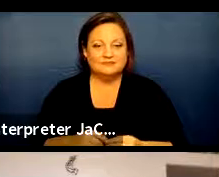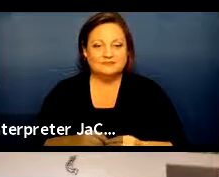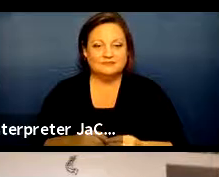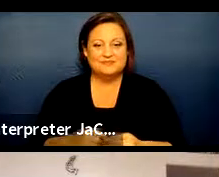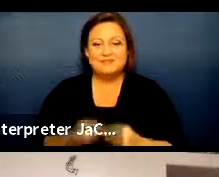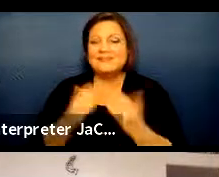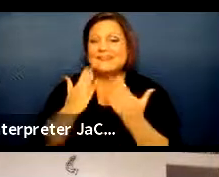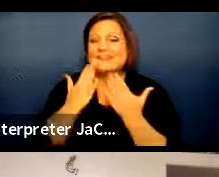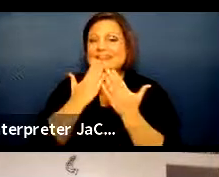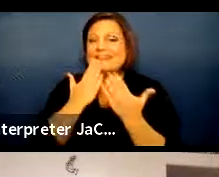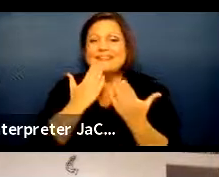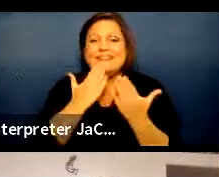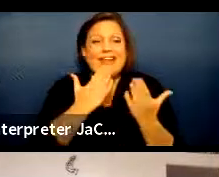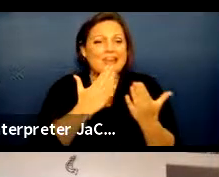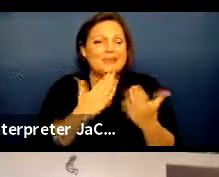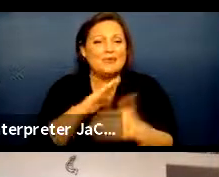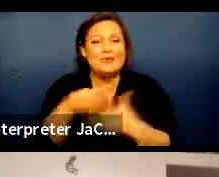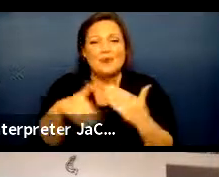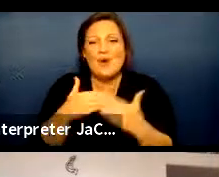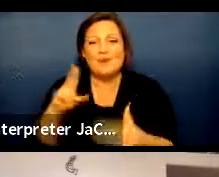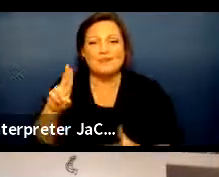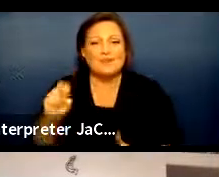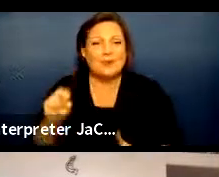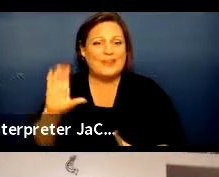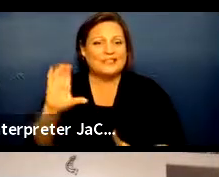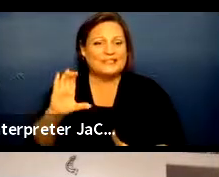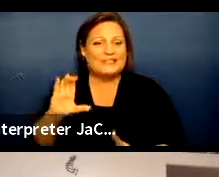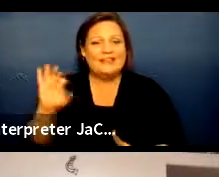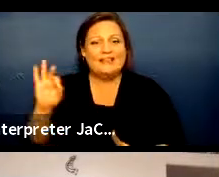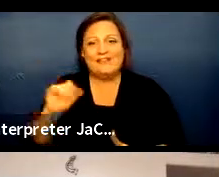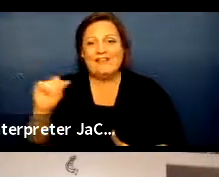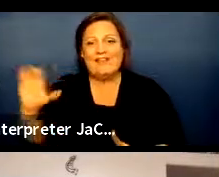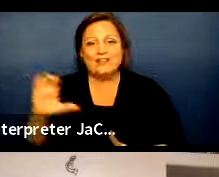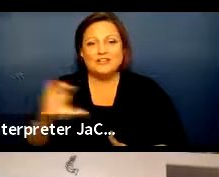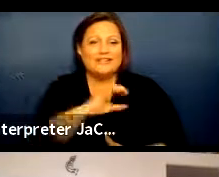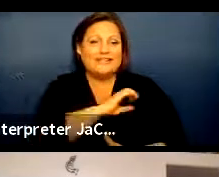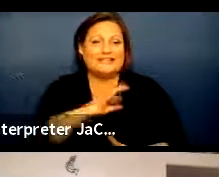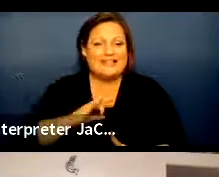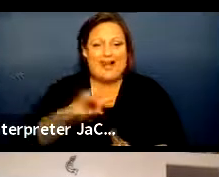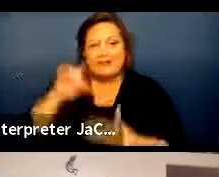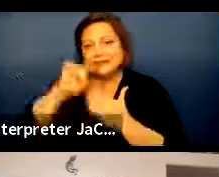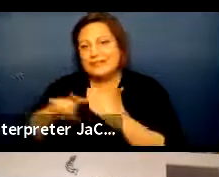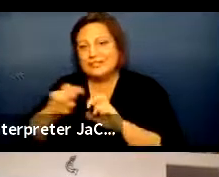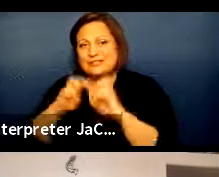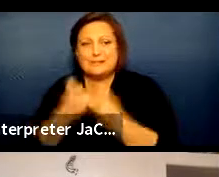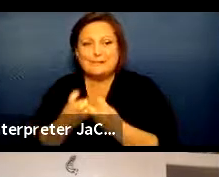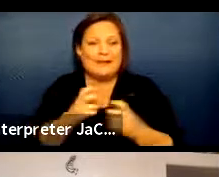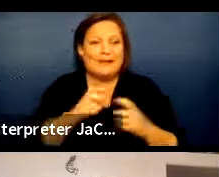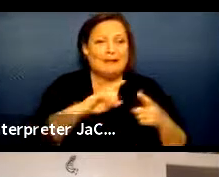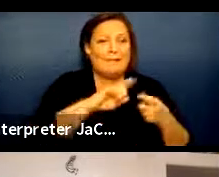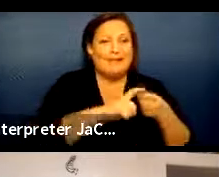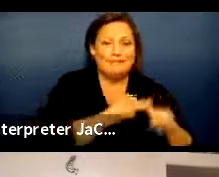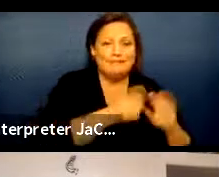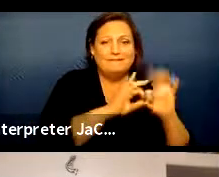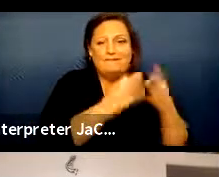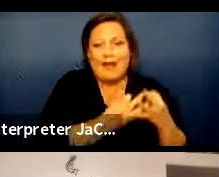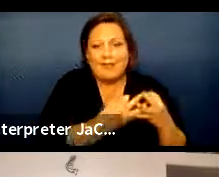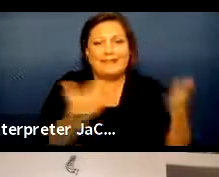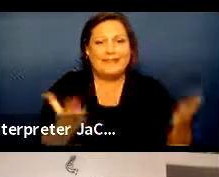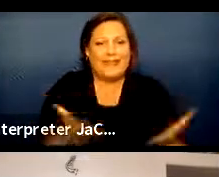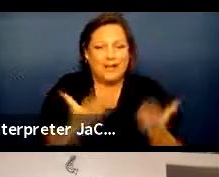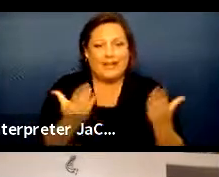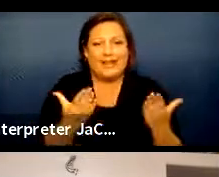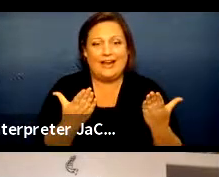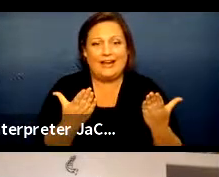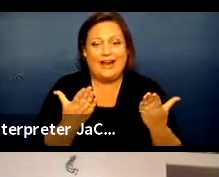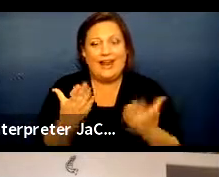Thank you to all of UNC faculty and staff and my wonderful research committee, and to all of my family and friends that are here and